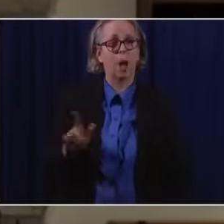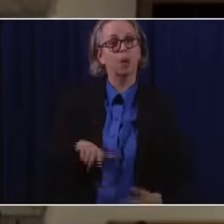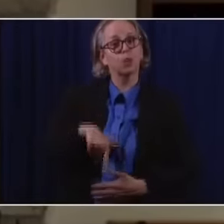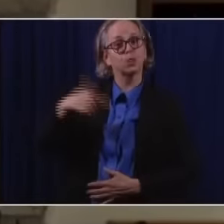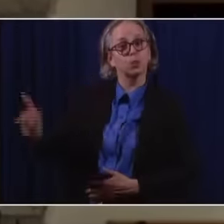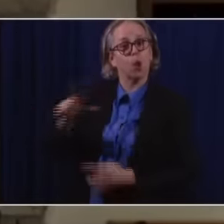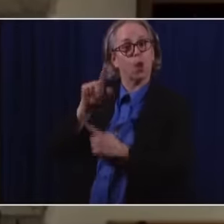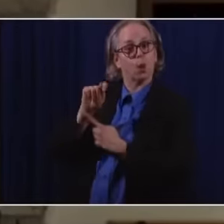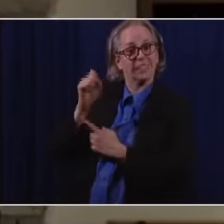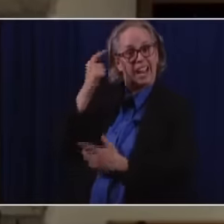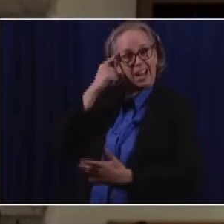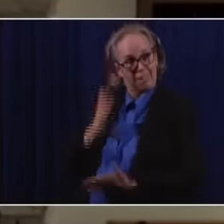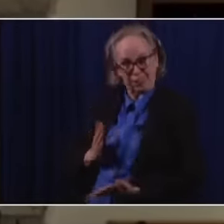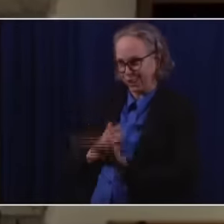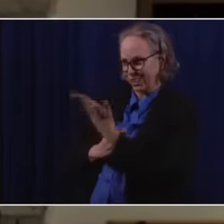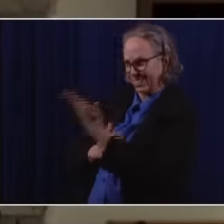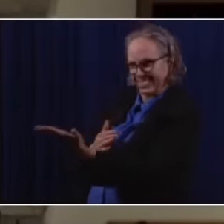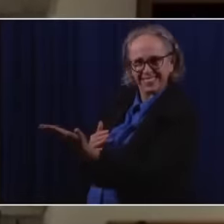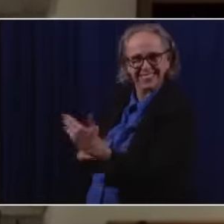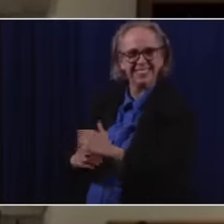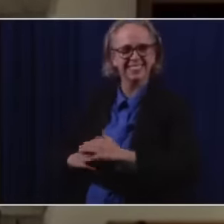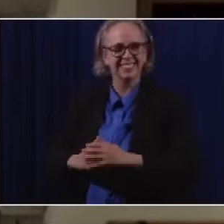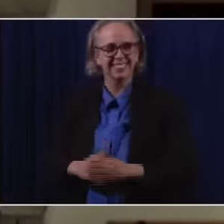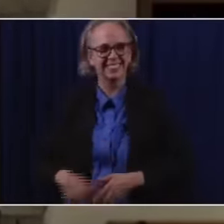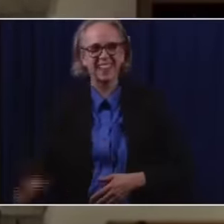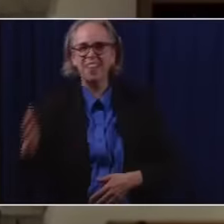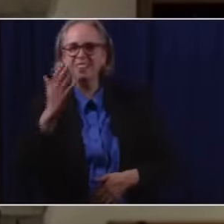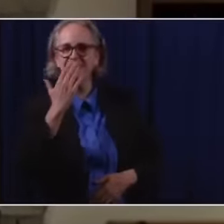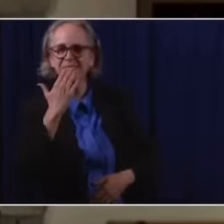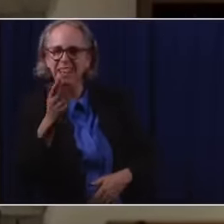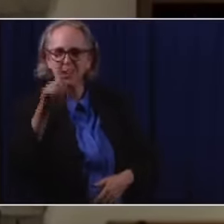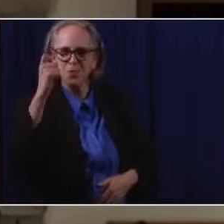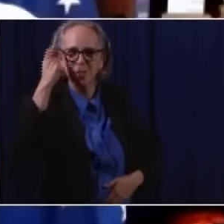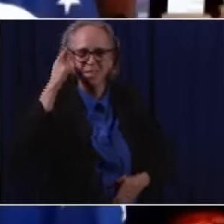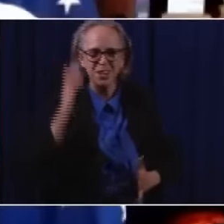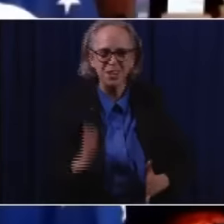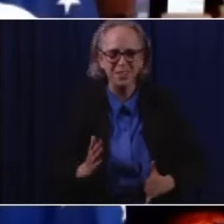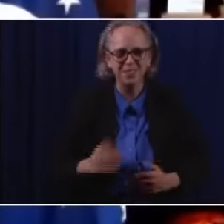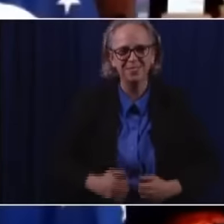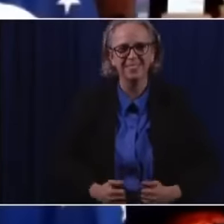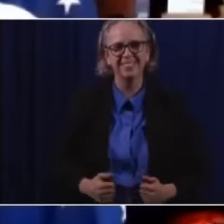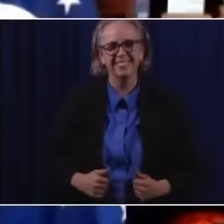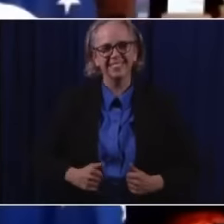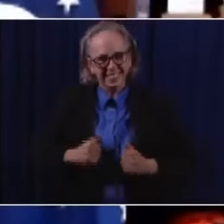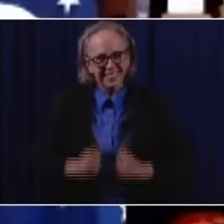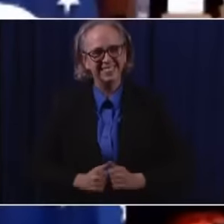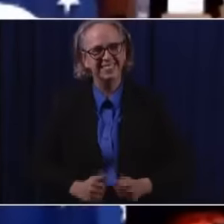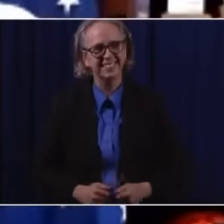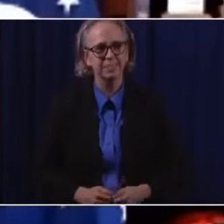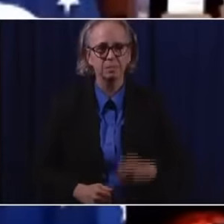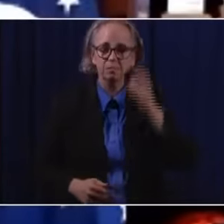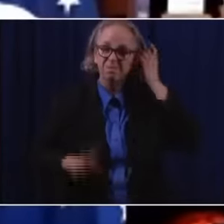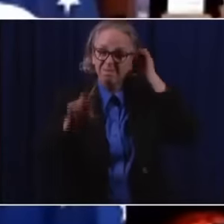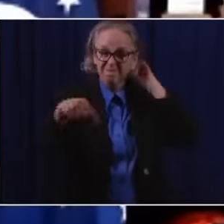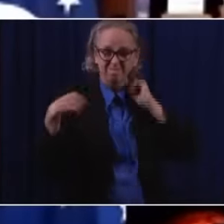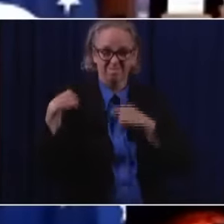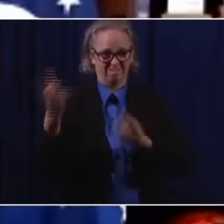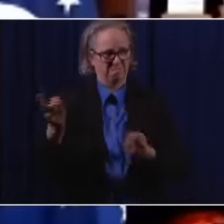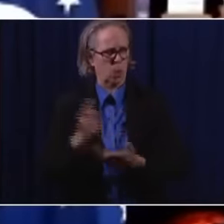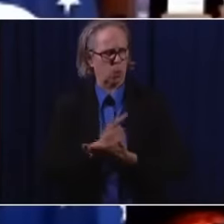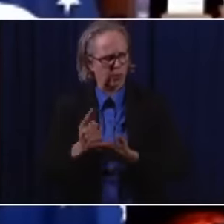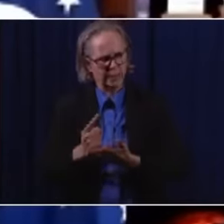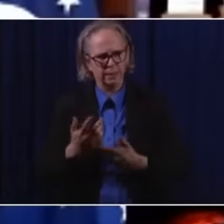comments. Thanks, Governor. Over the past week, you've really